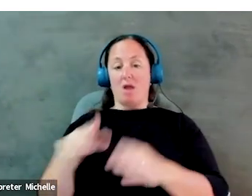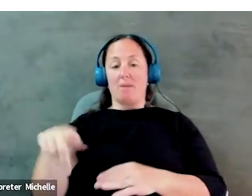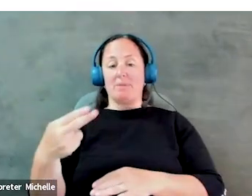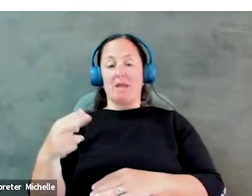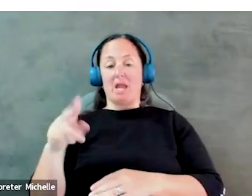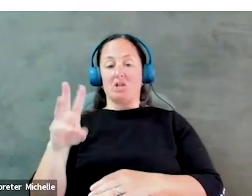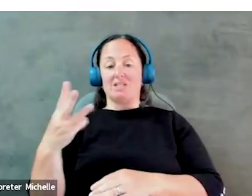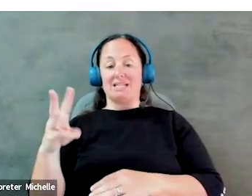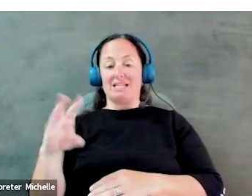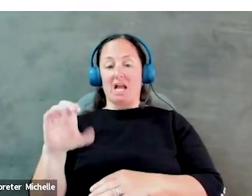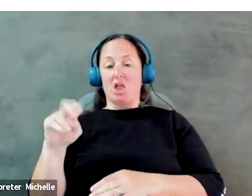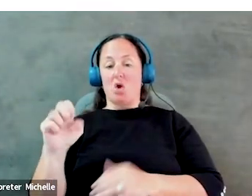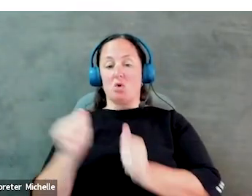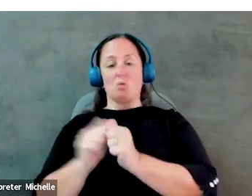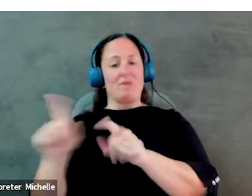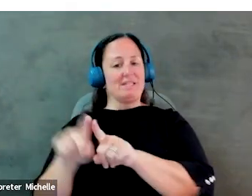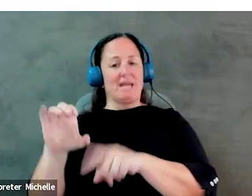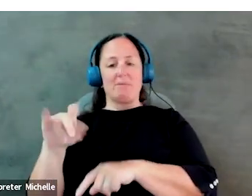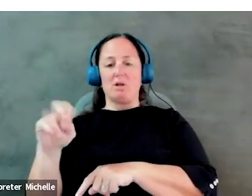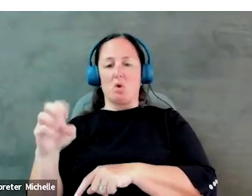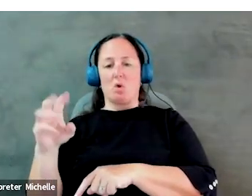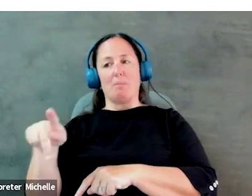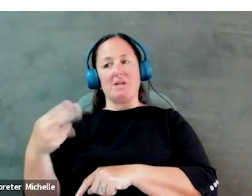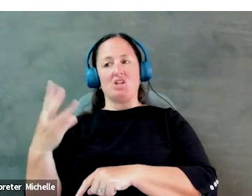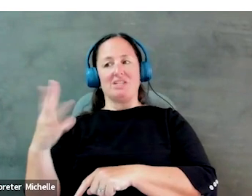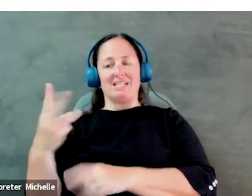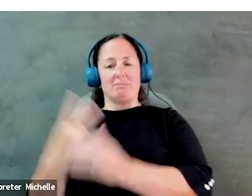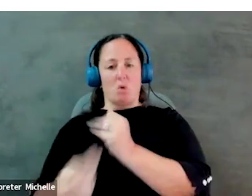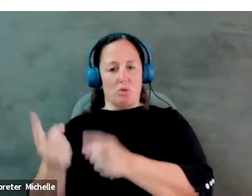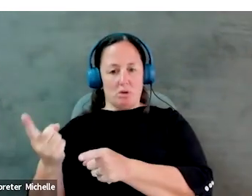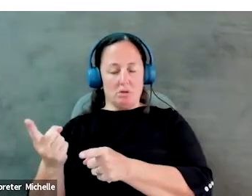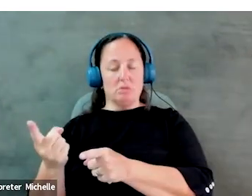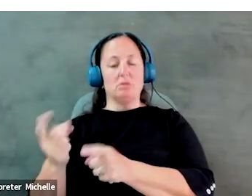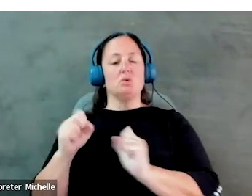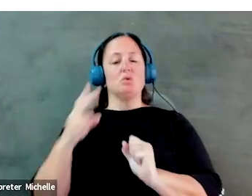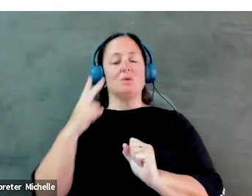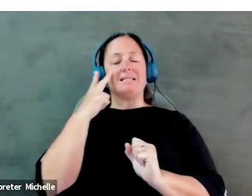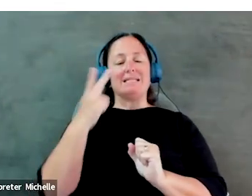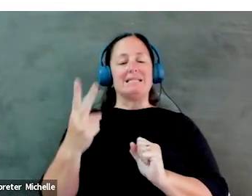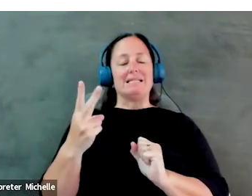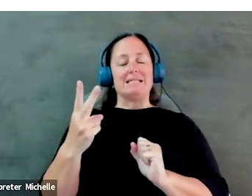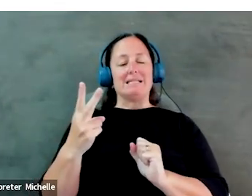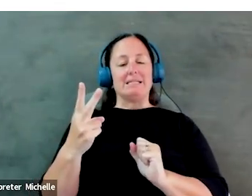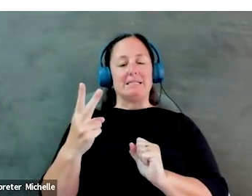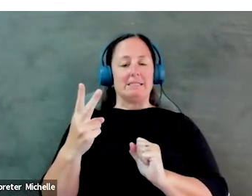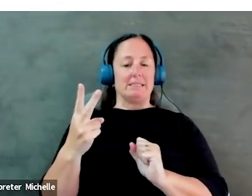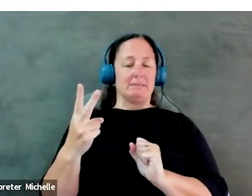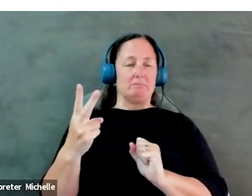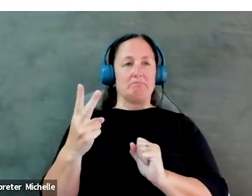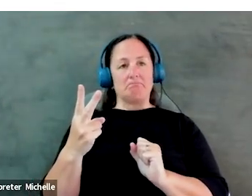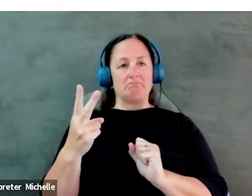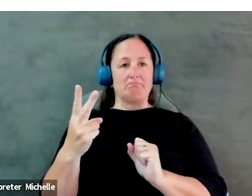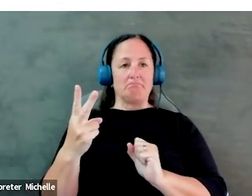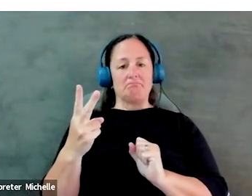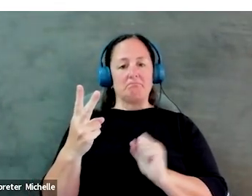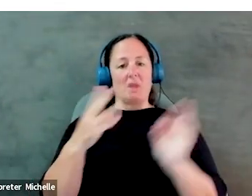and pH16 clone with the same clone, pH16. So there is